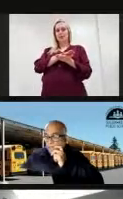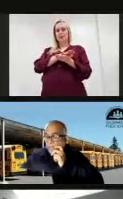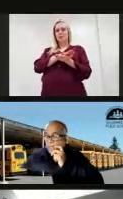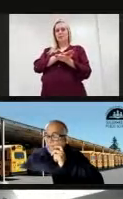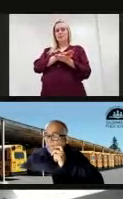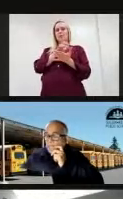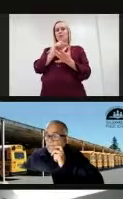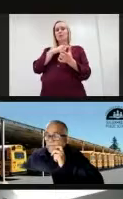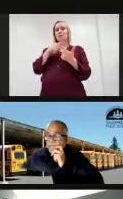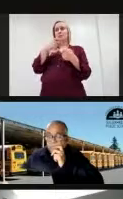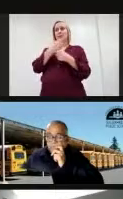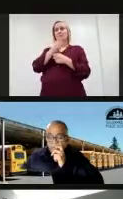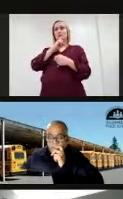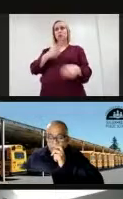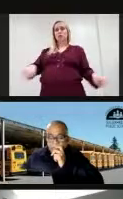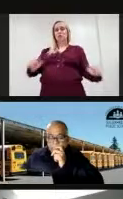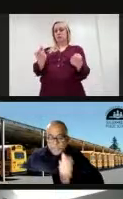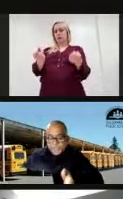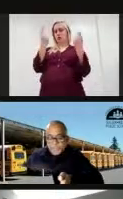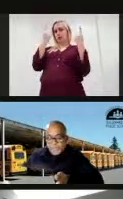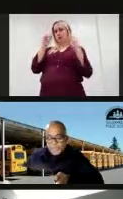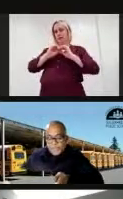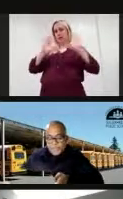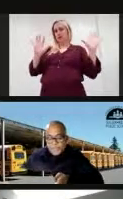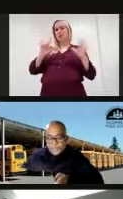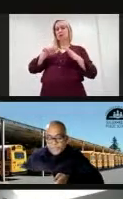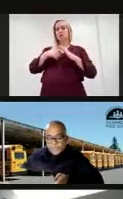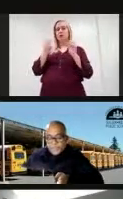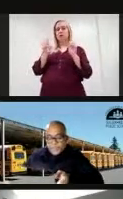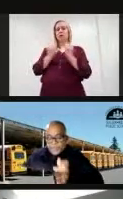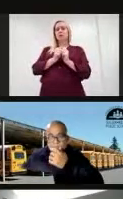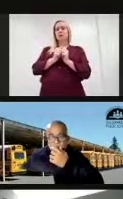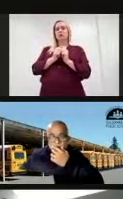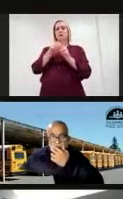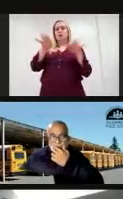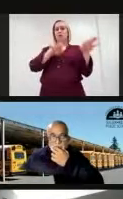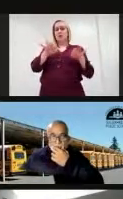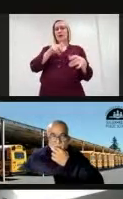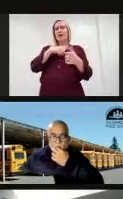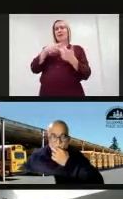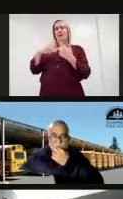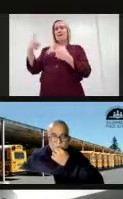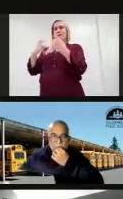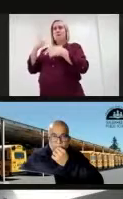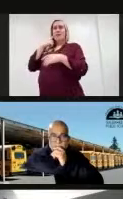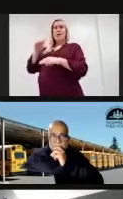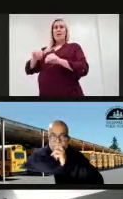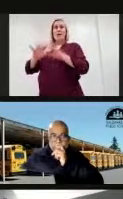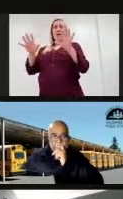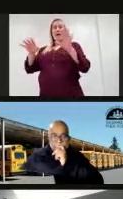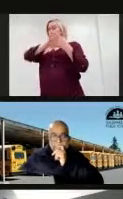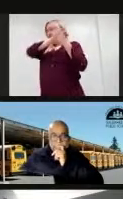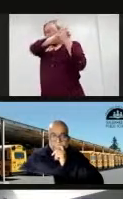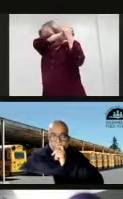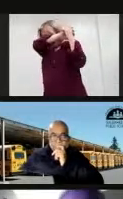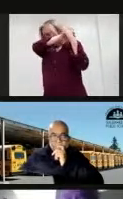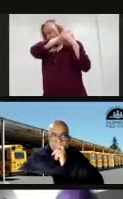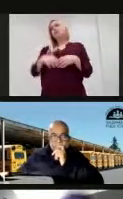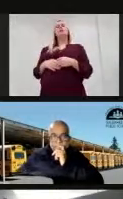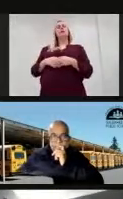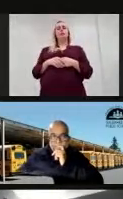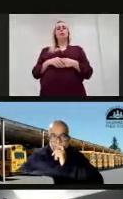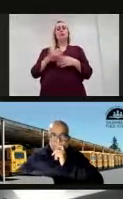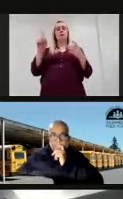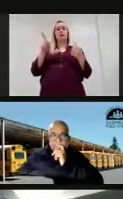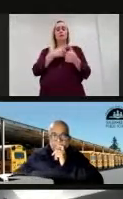and just make sure it all makes sense. And so we'll start with me explaining the data and asking for any sort of clarification questions. That we'll do that with the first